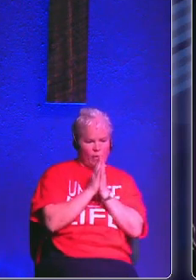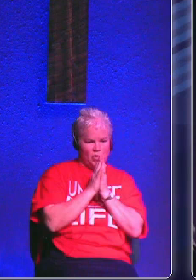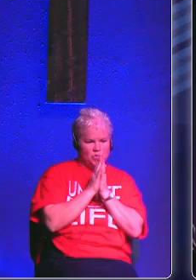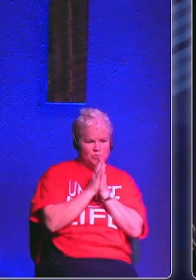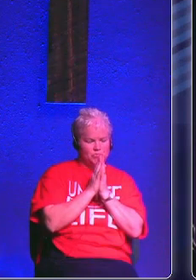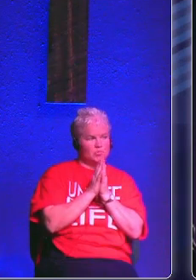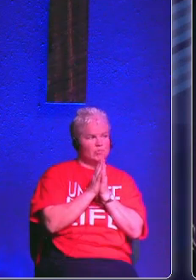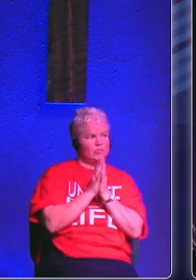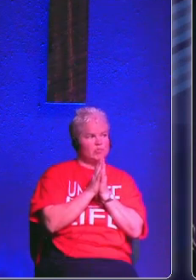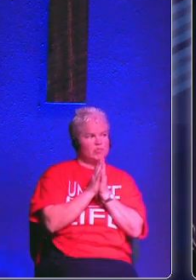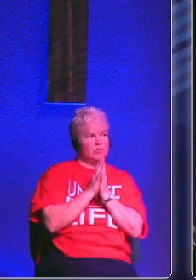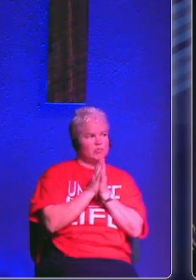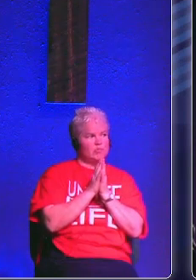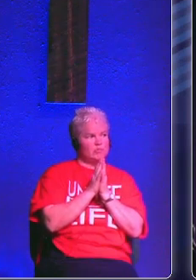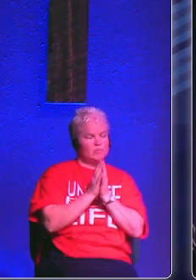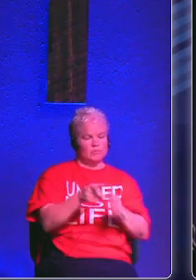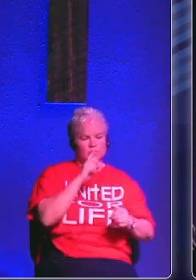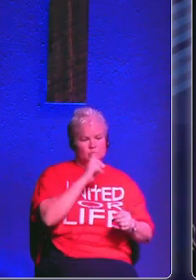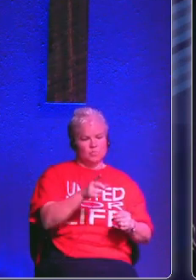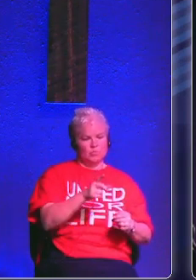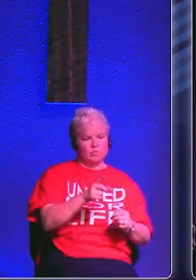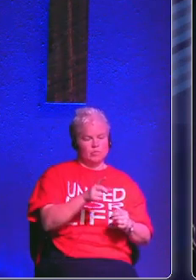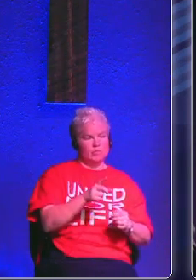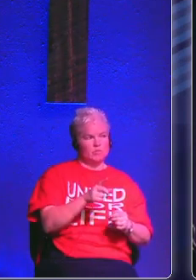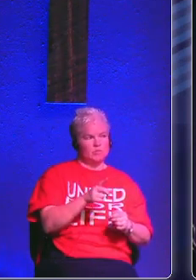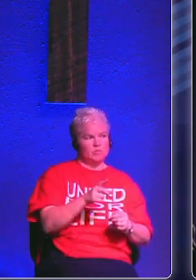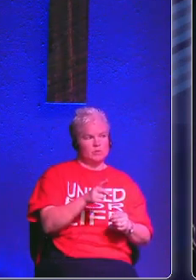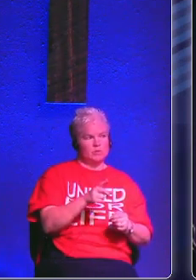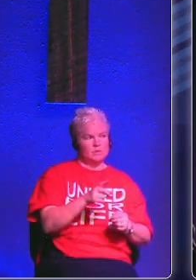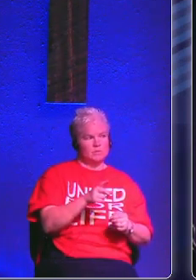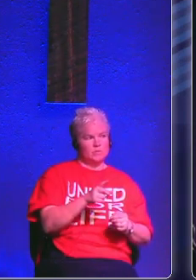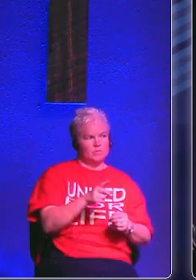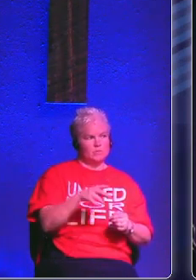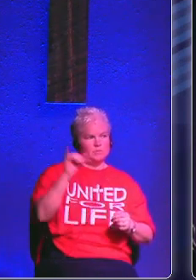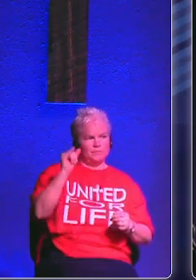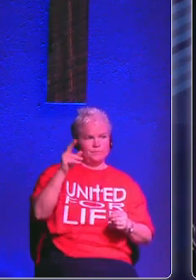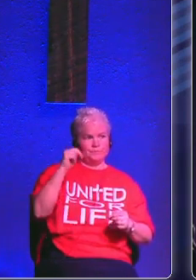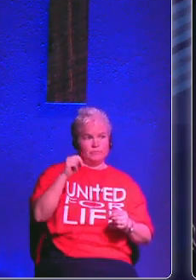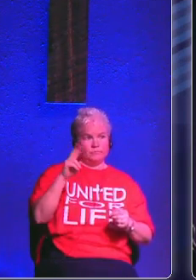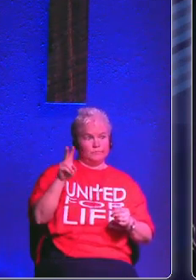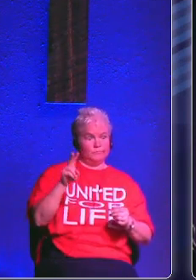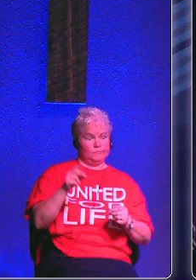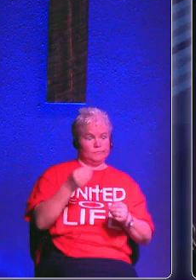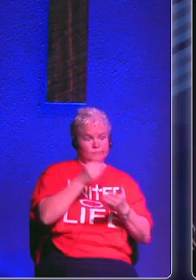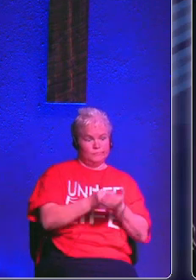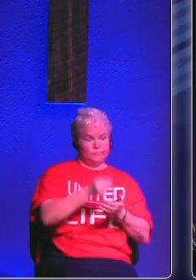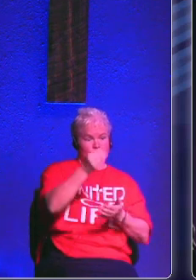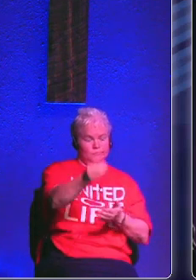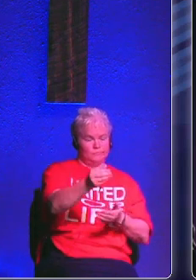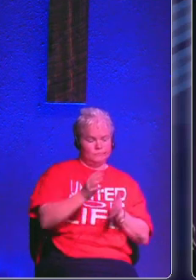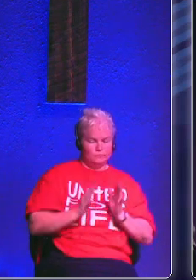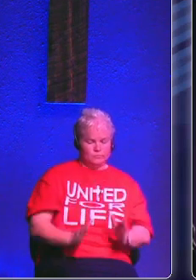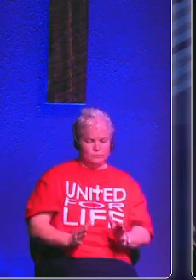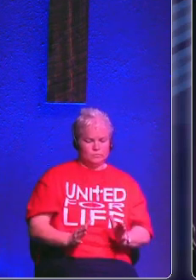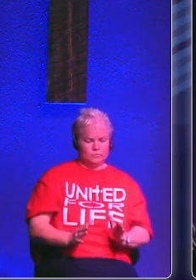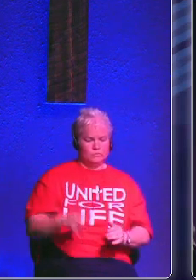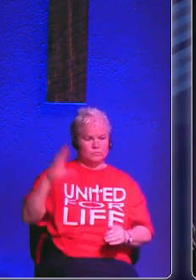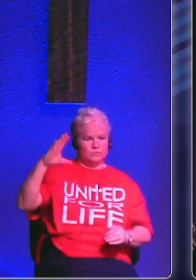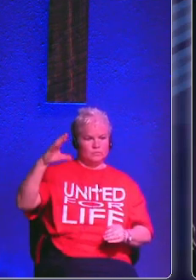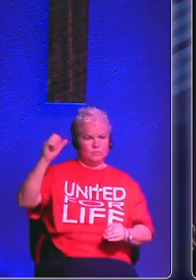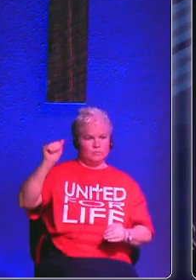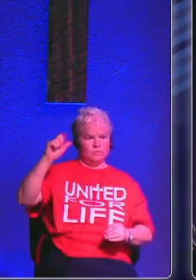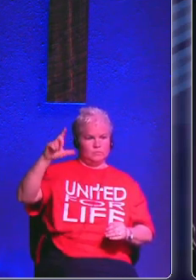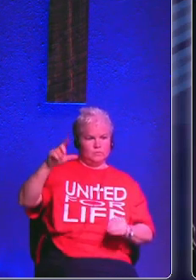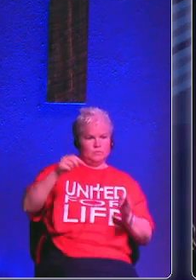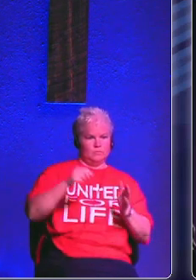me what I did. Well, at first he told me what he did. He was like an investment real estate guy in California.